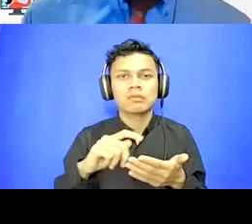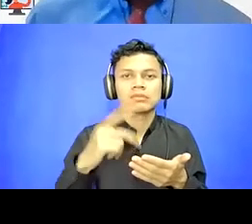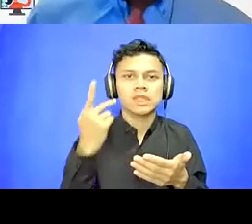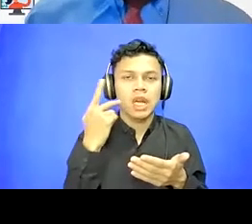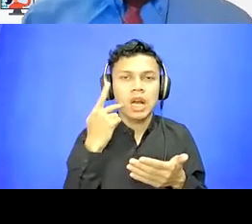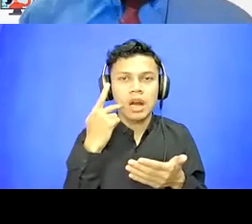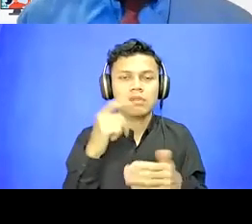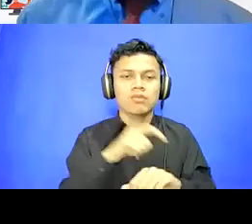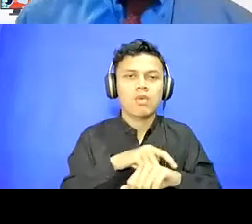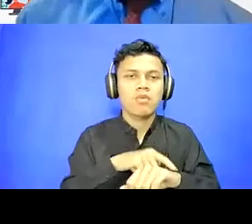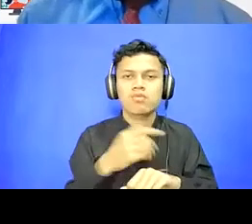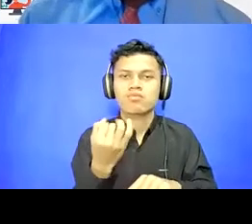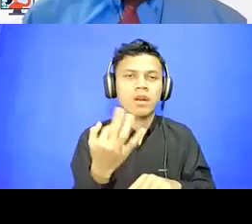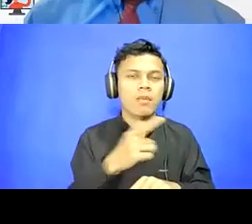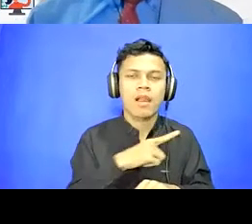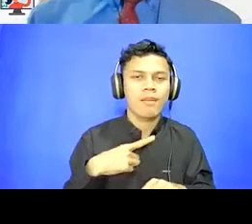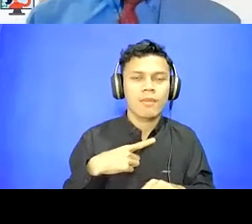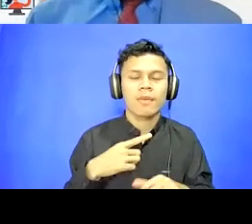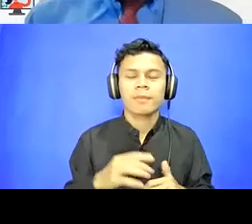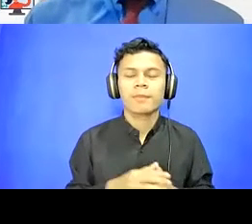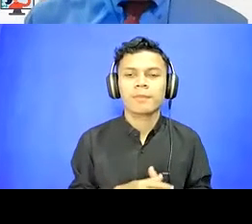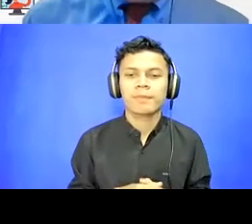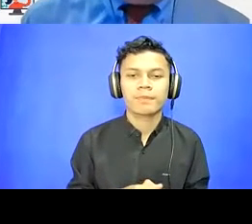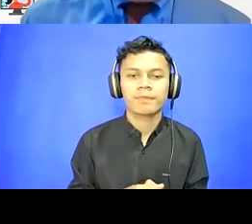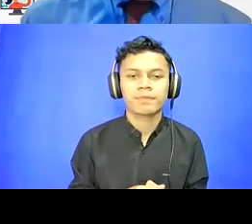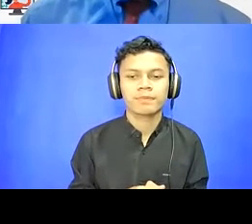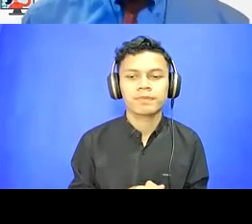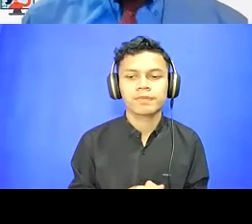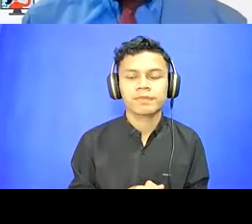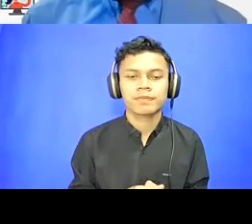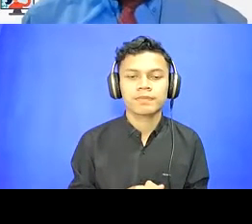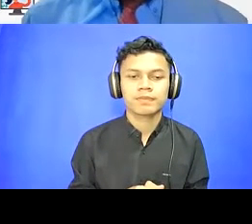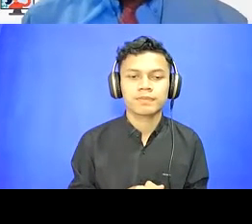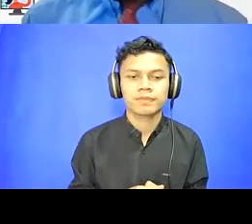retention. And then finally, we have guidelines